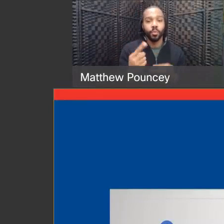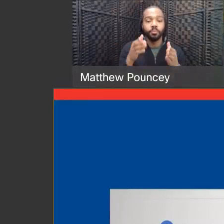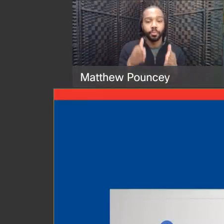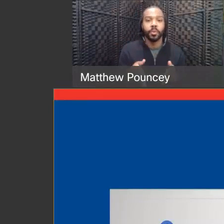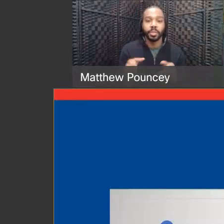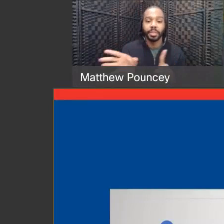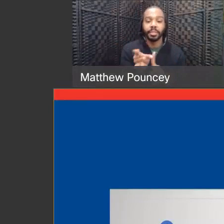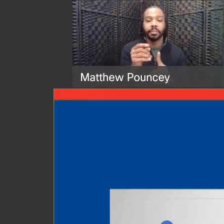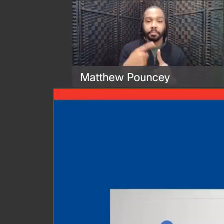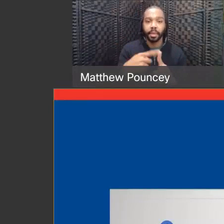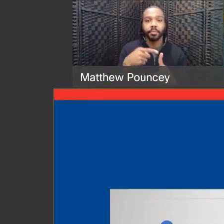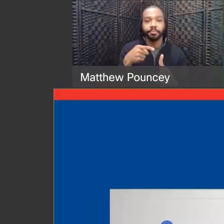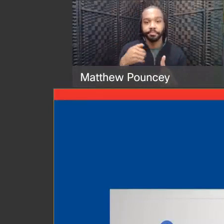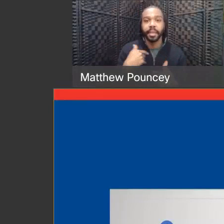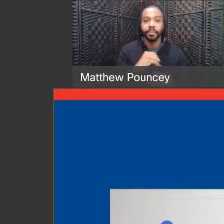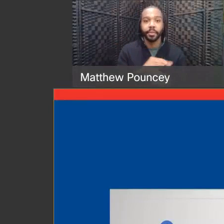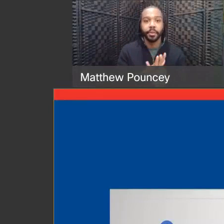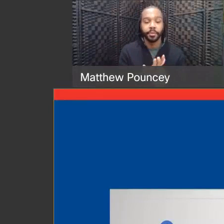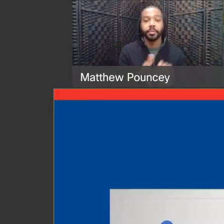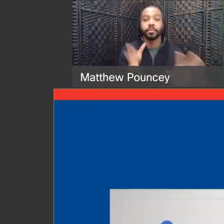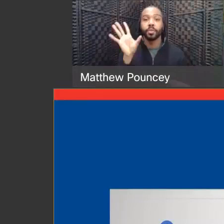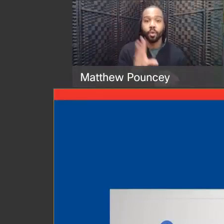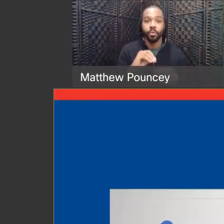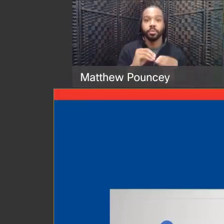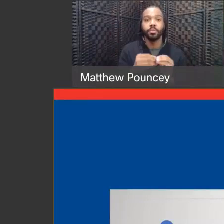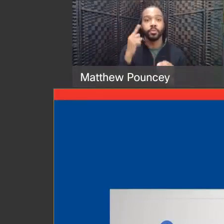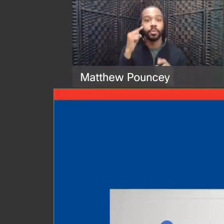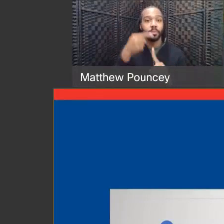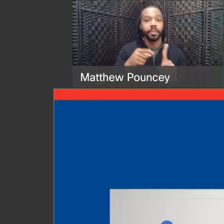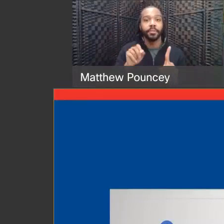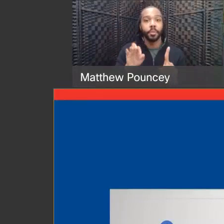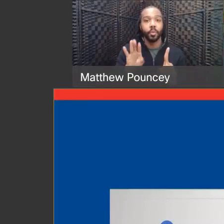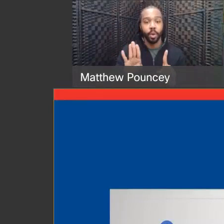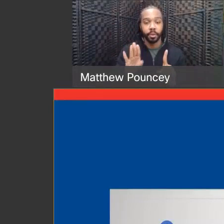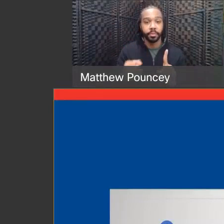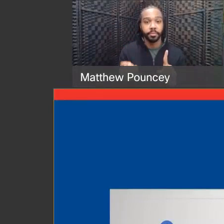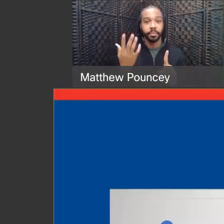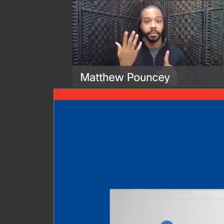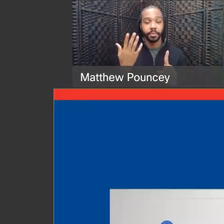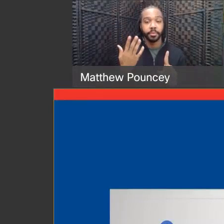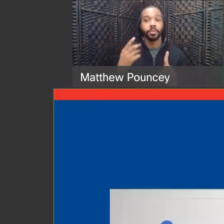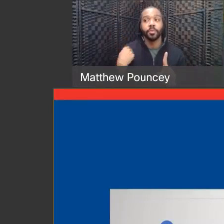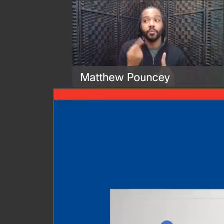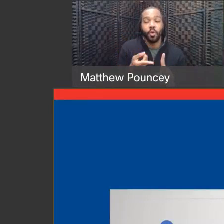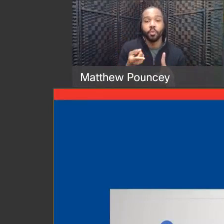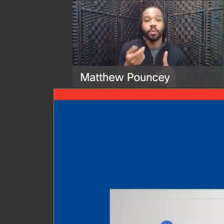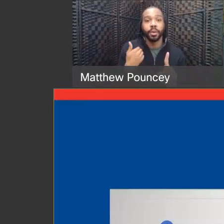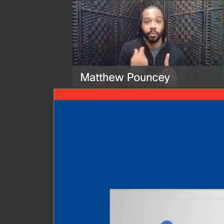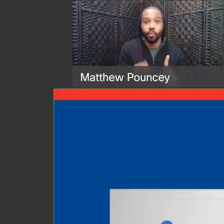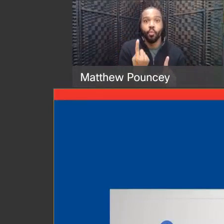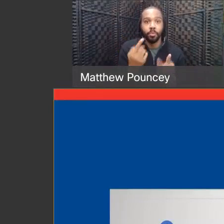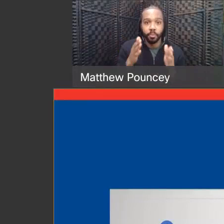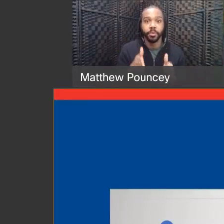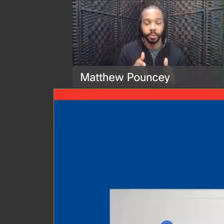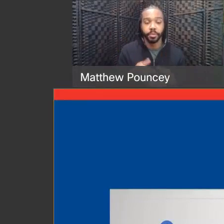COVID. Our total in the month of February has so far just been one person.